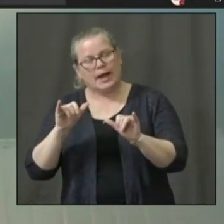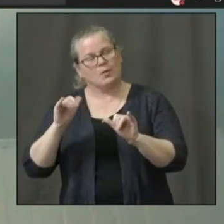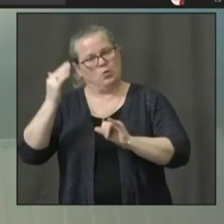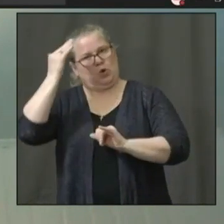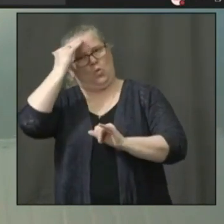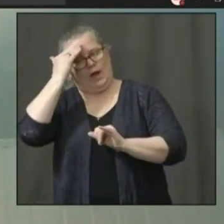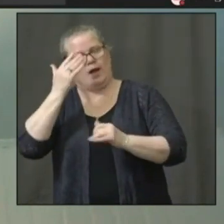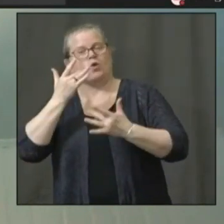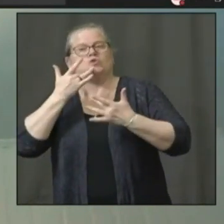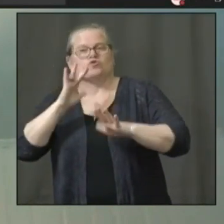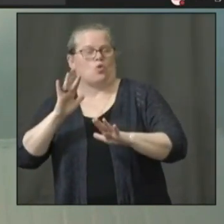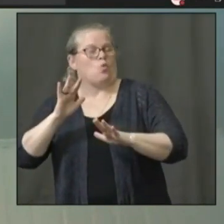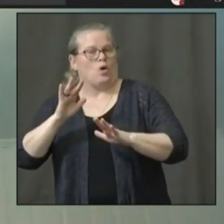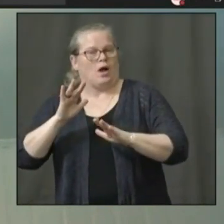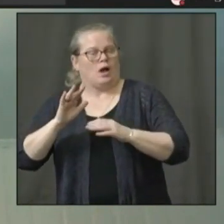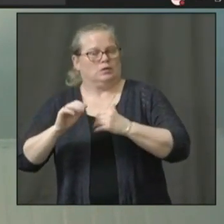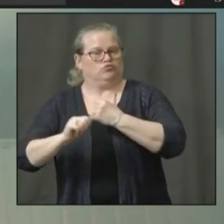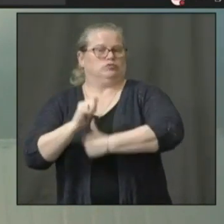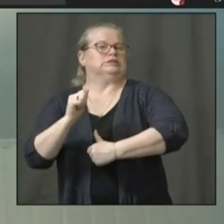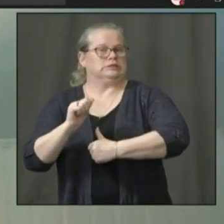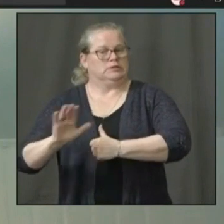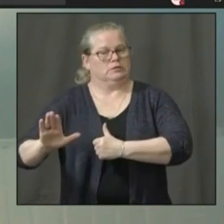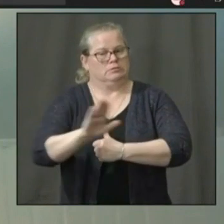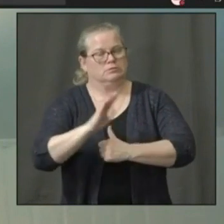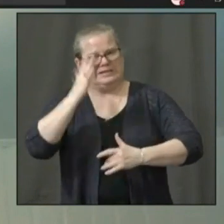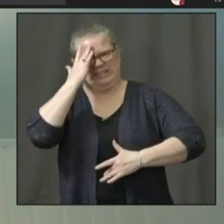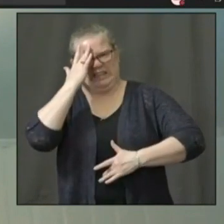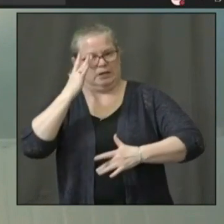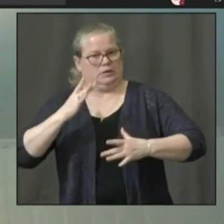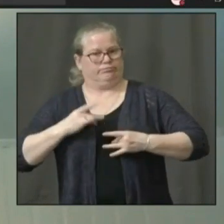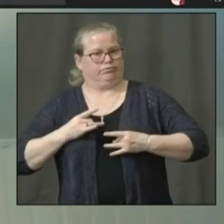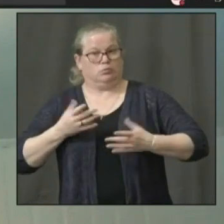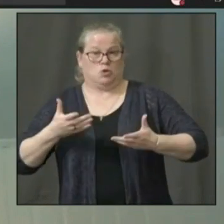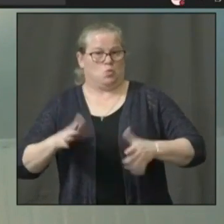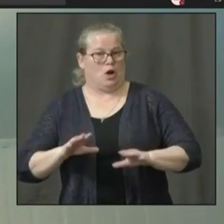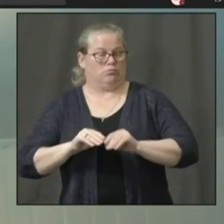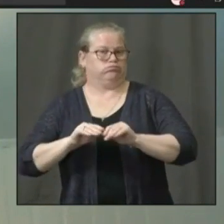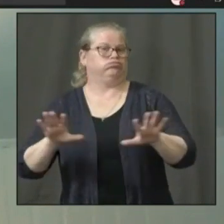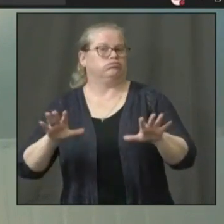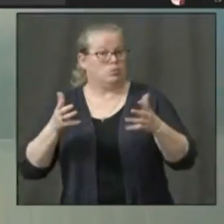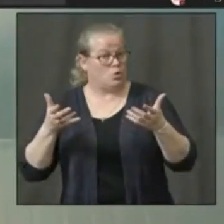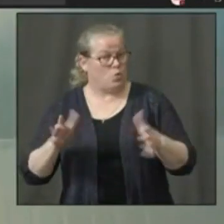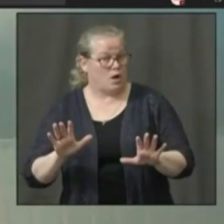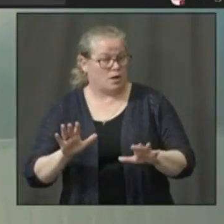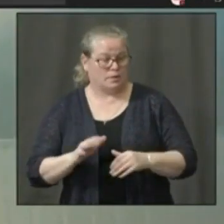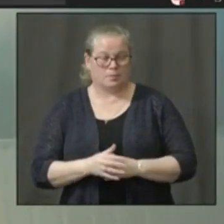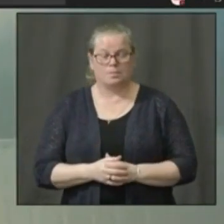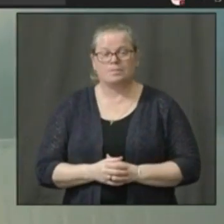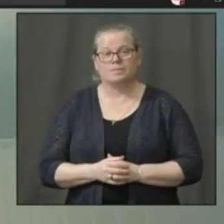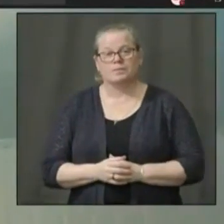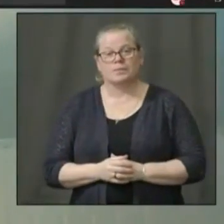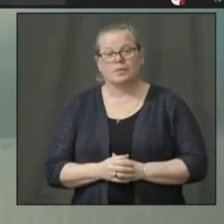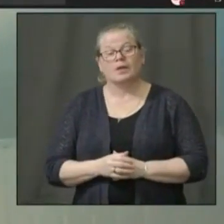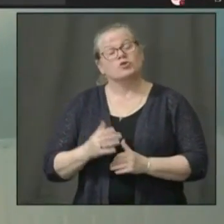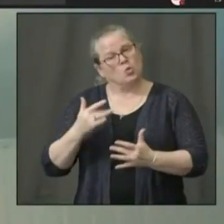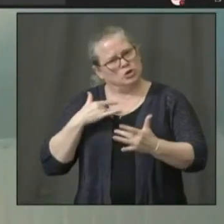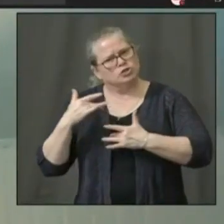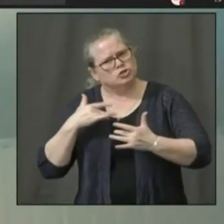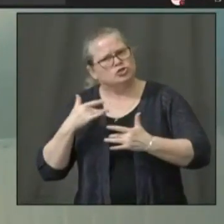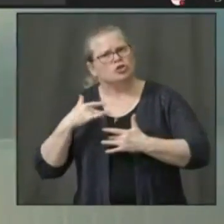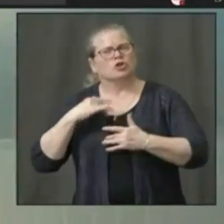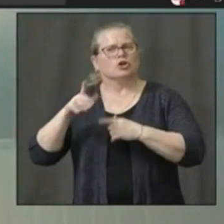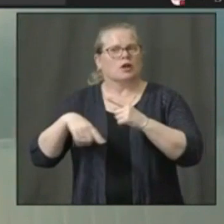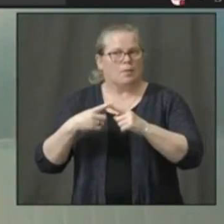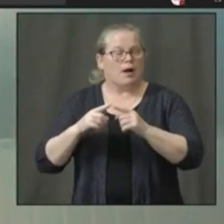to reduce the risk of exposure. So as we're concerned about the surge and making sure we have staff for this